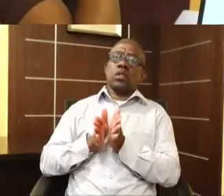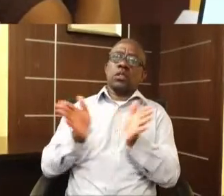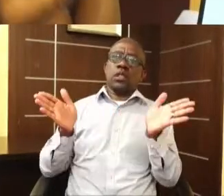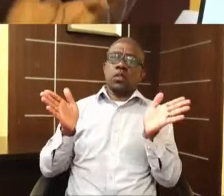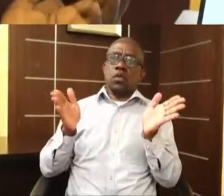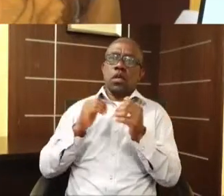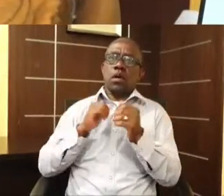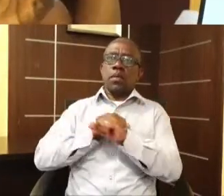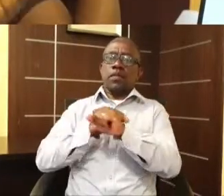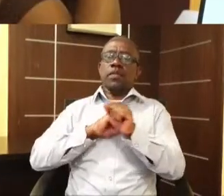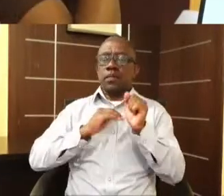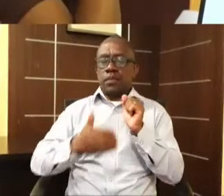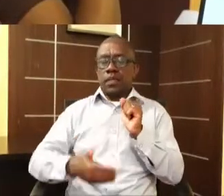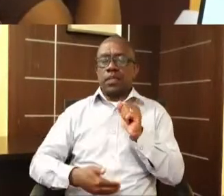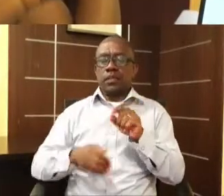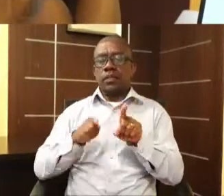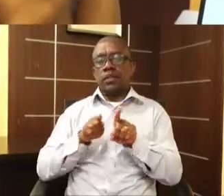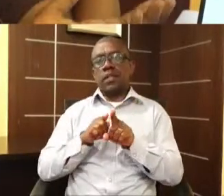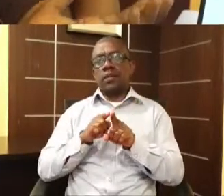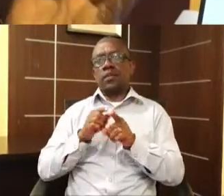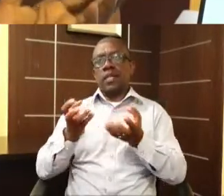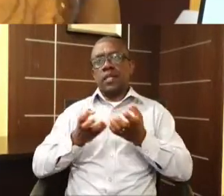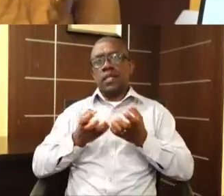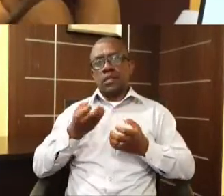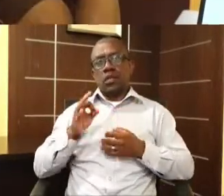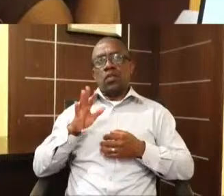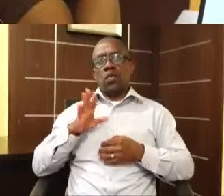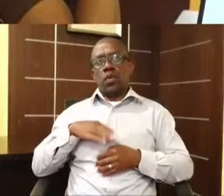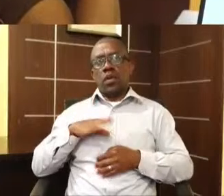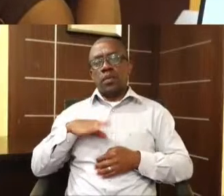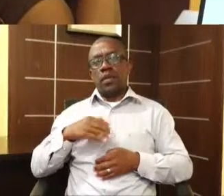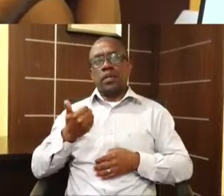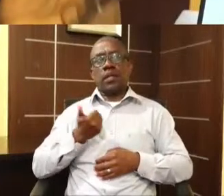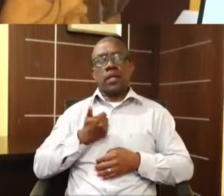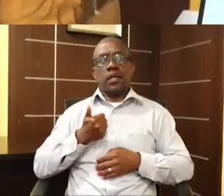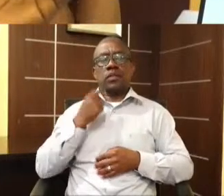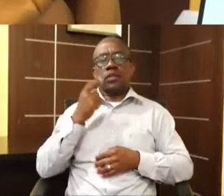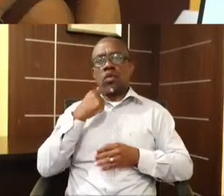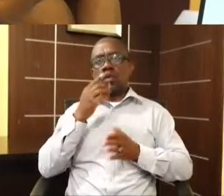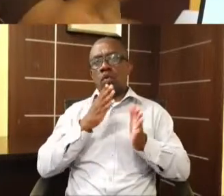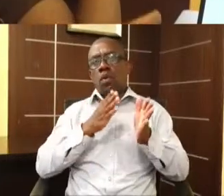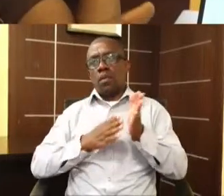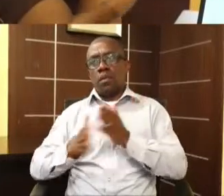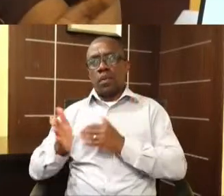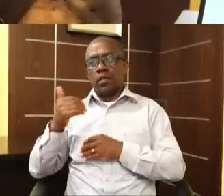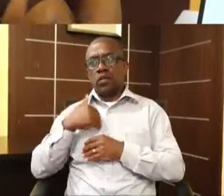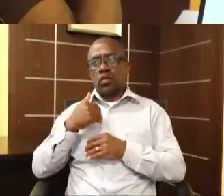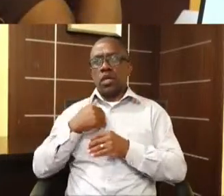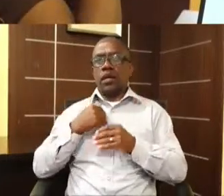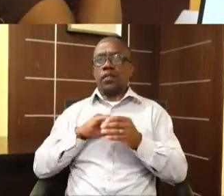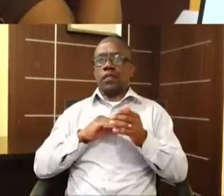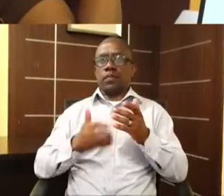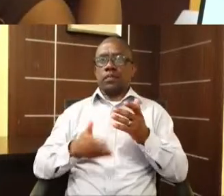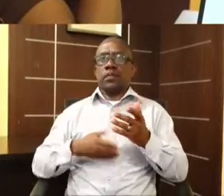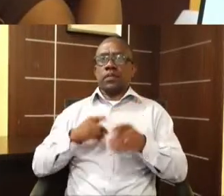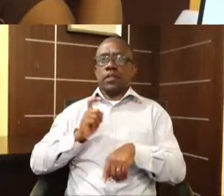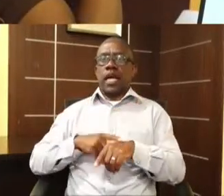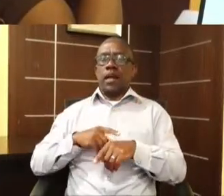also supporting the needs of women and girls who intend to use contraception after termination of